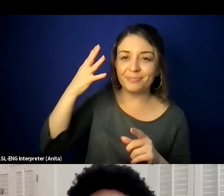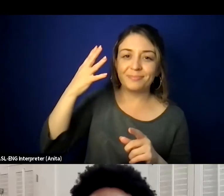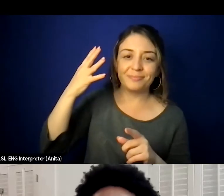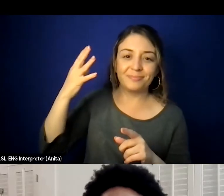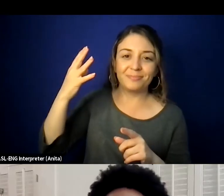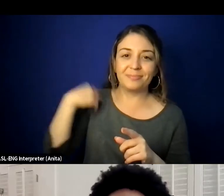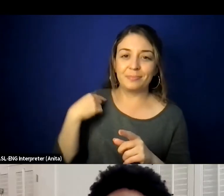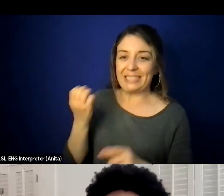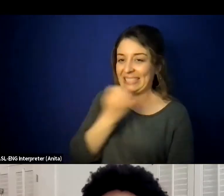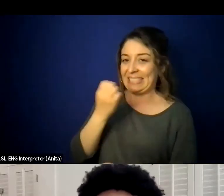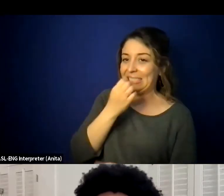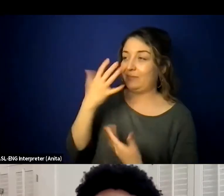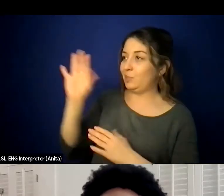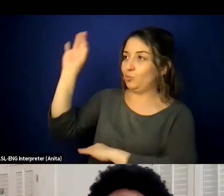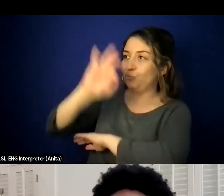Yeah.